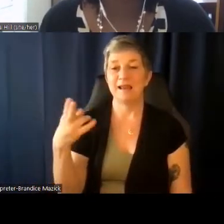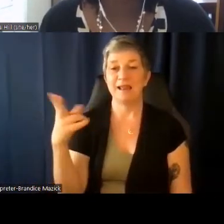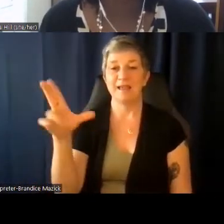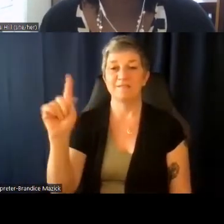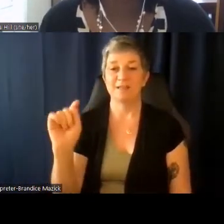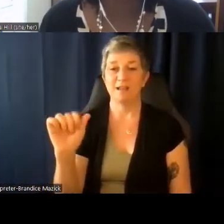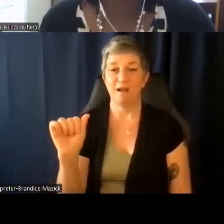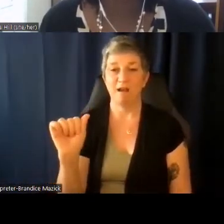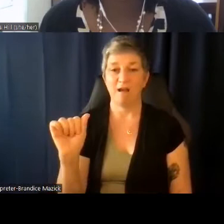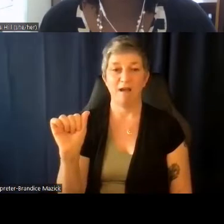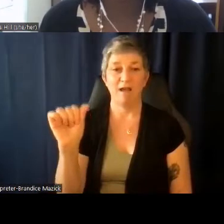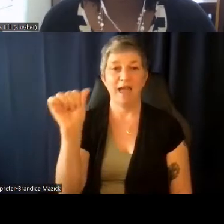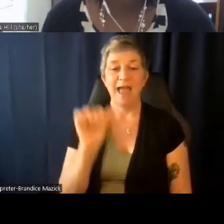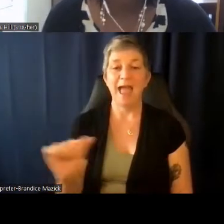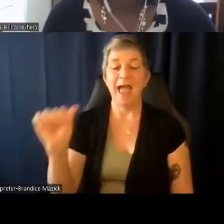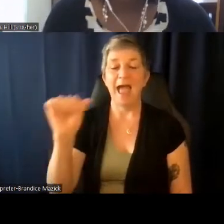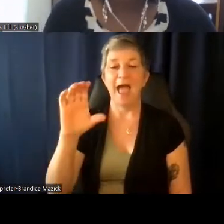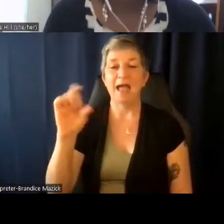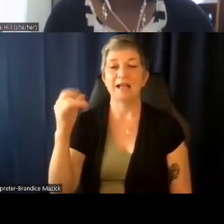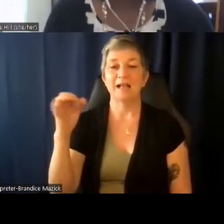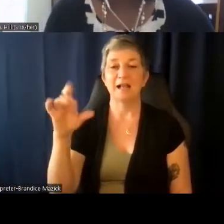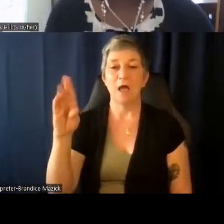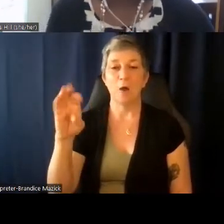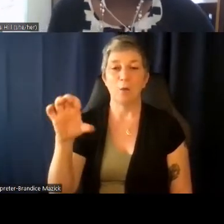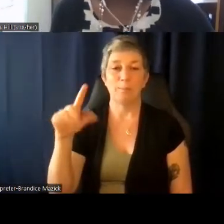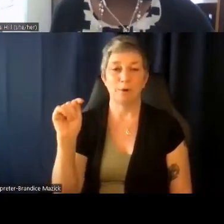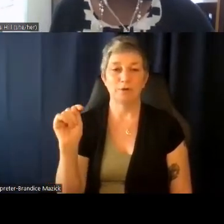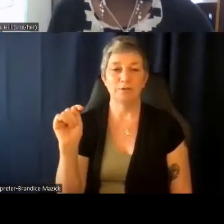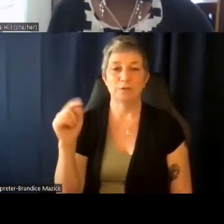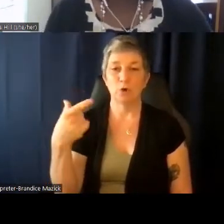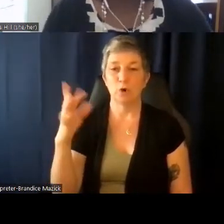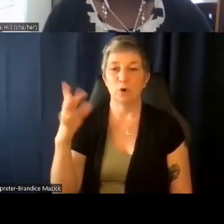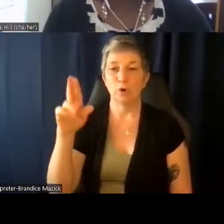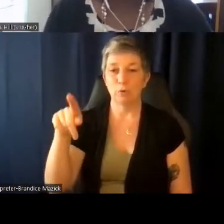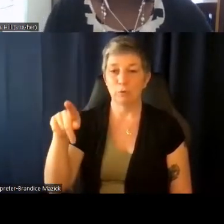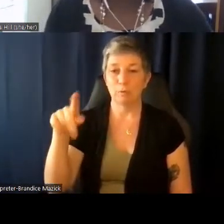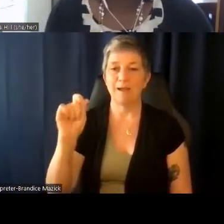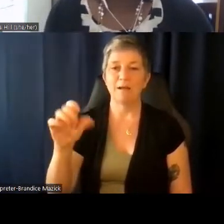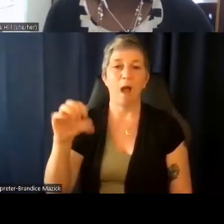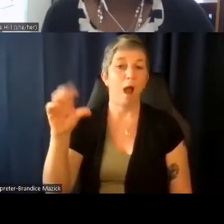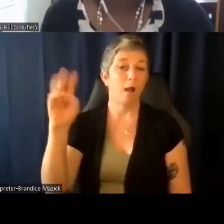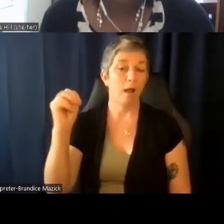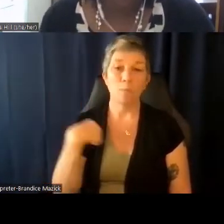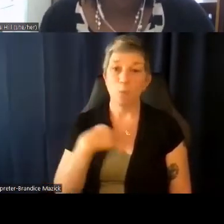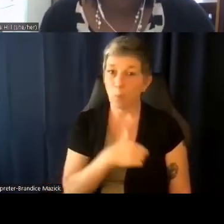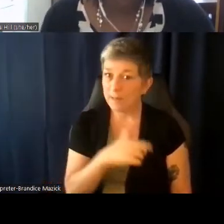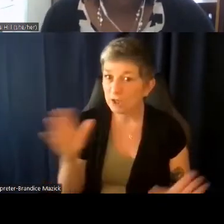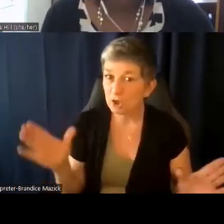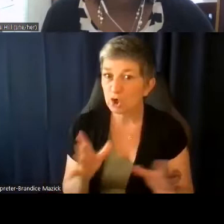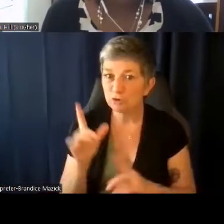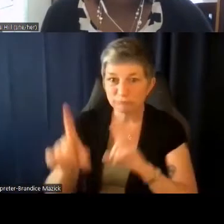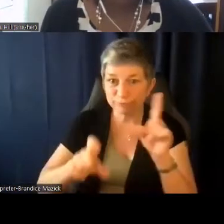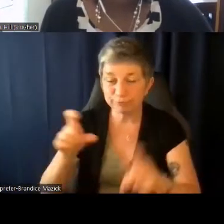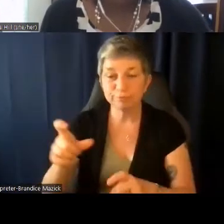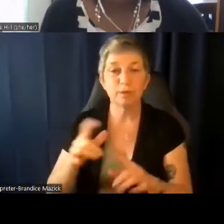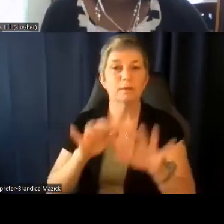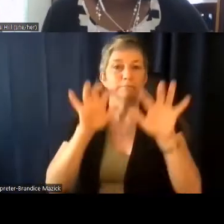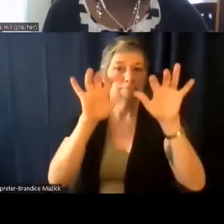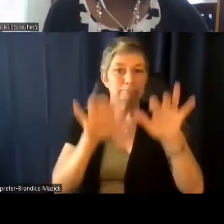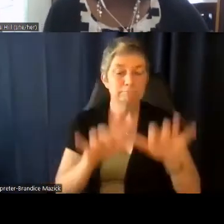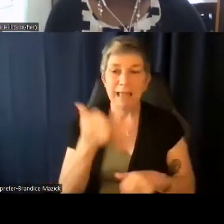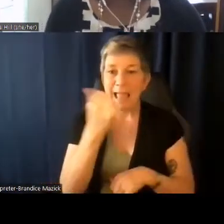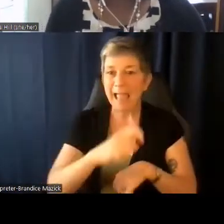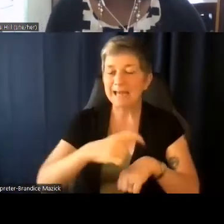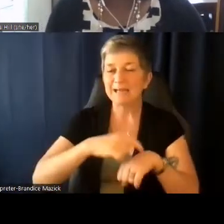N-F-H-T-A, at cloudburstgroup.com. We do encourage you to ask questions. You can enter your questions at any time by clicking the